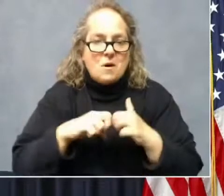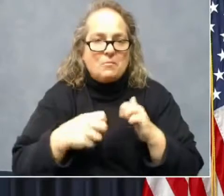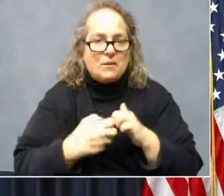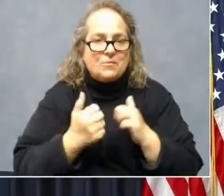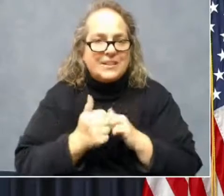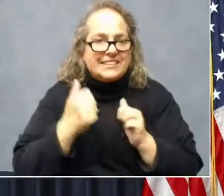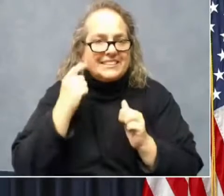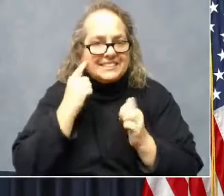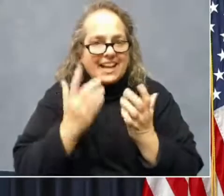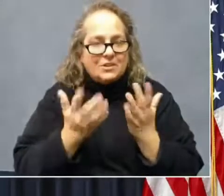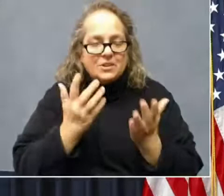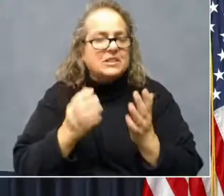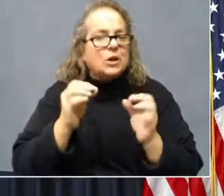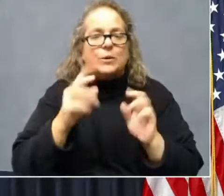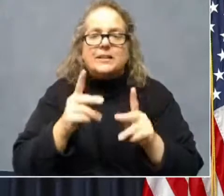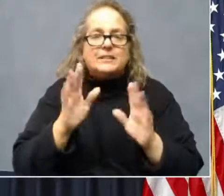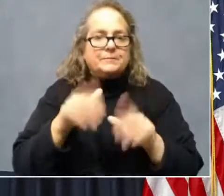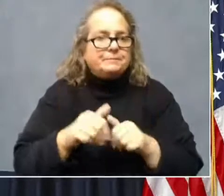All right.